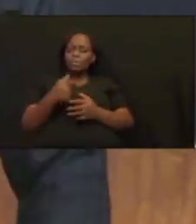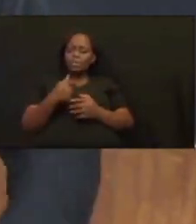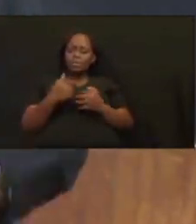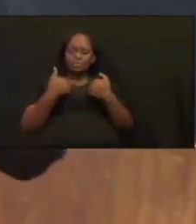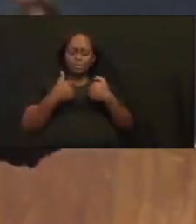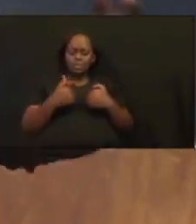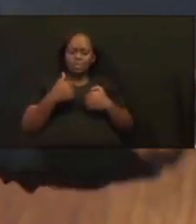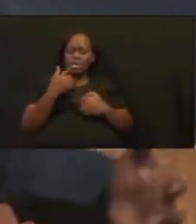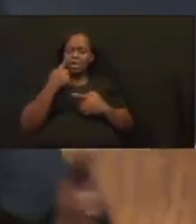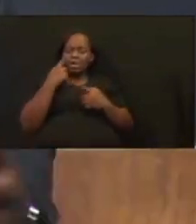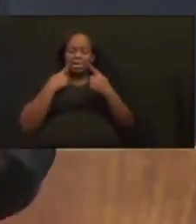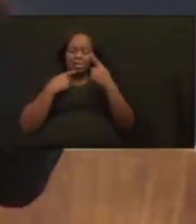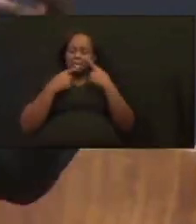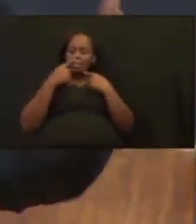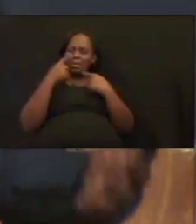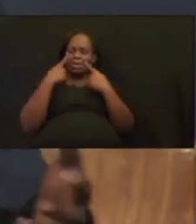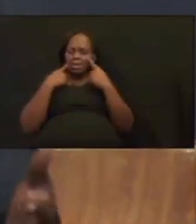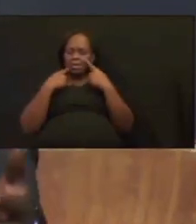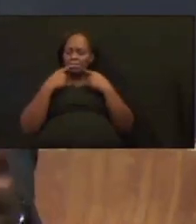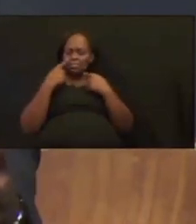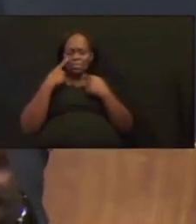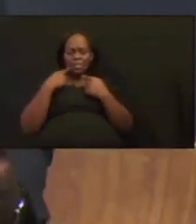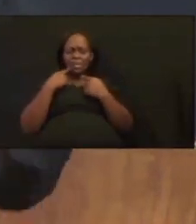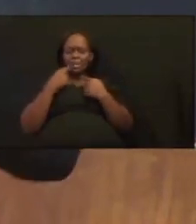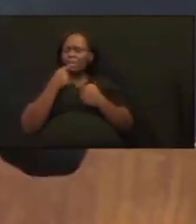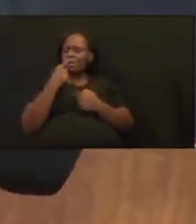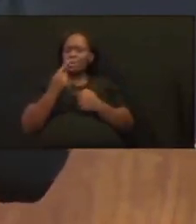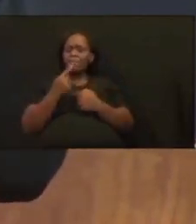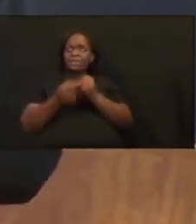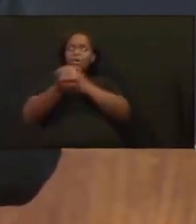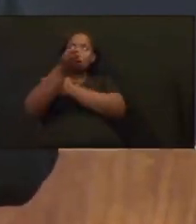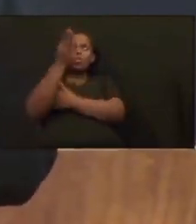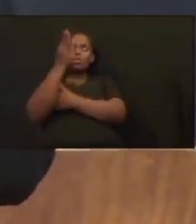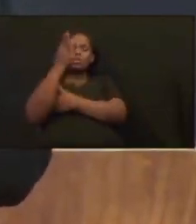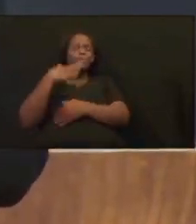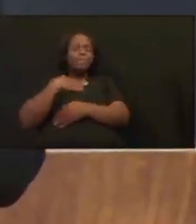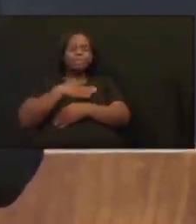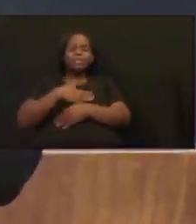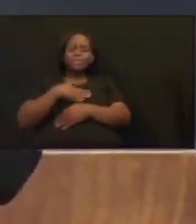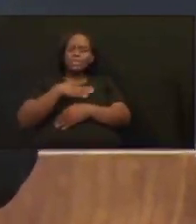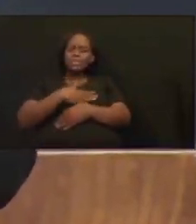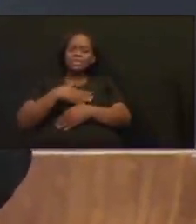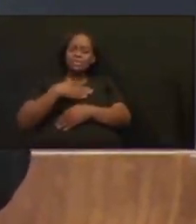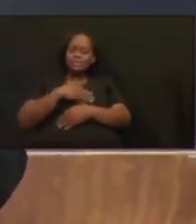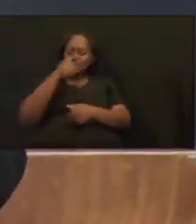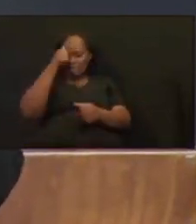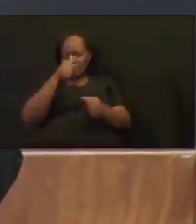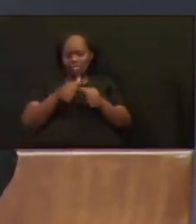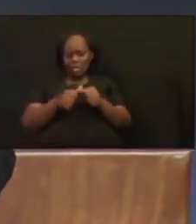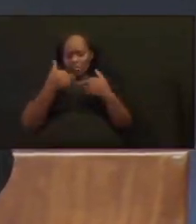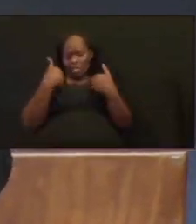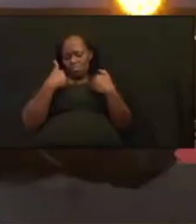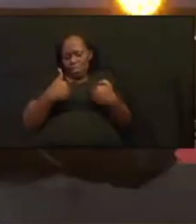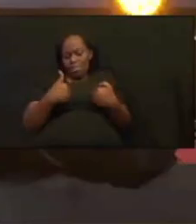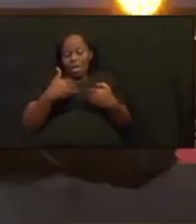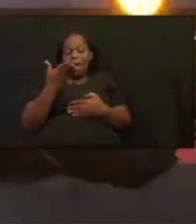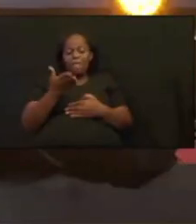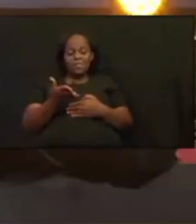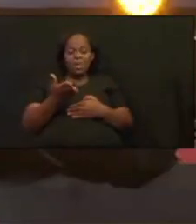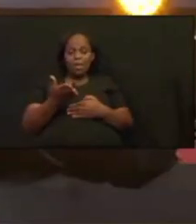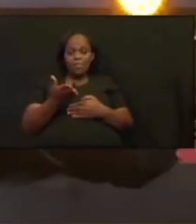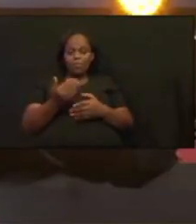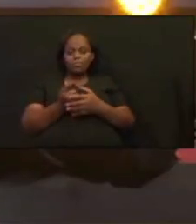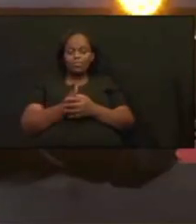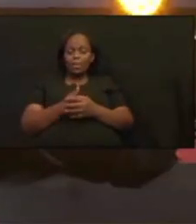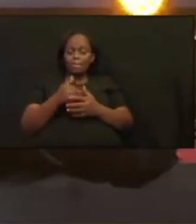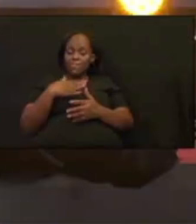Lord, I said, as you are blessing people and increasing people, please remember that I am available. I know you can do without me, you are God,